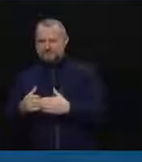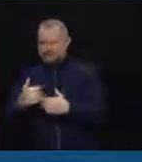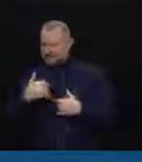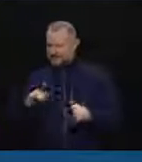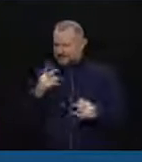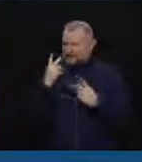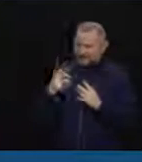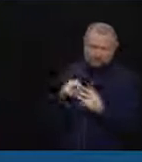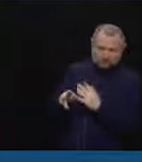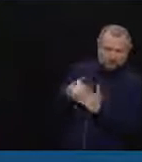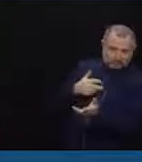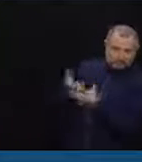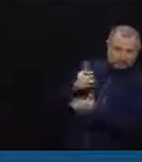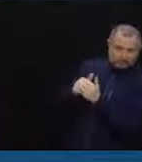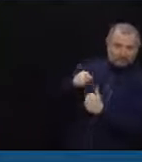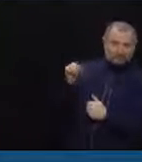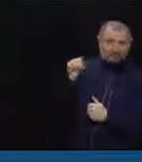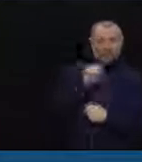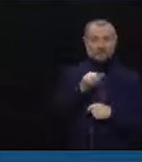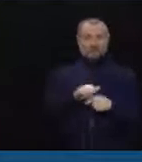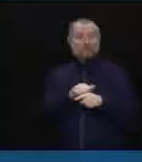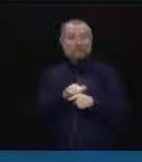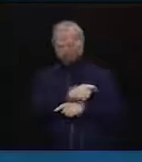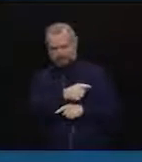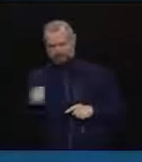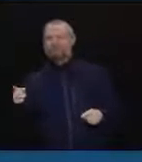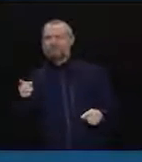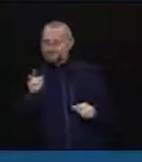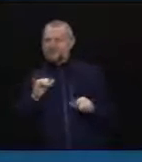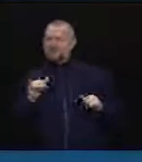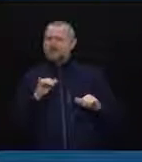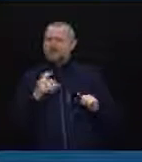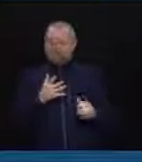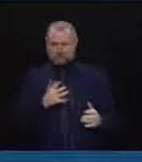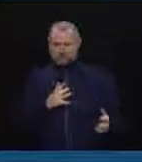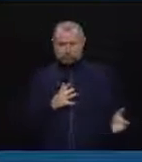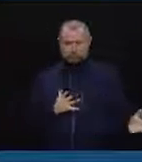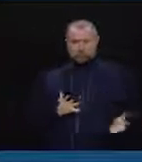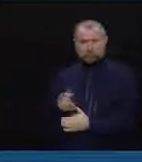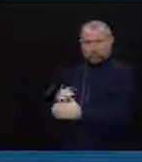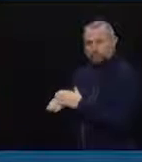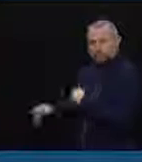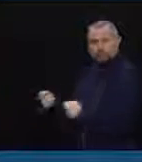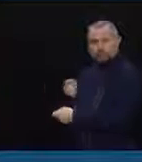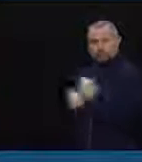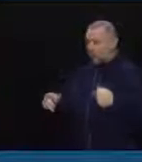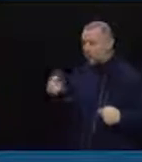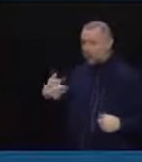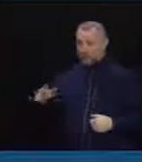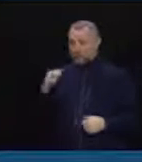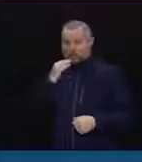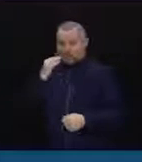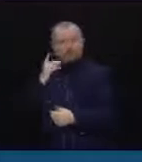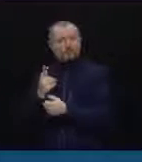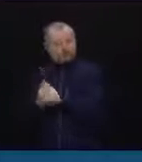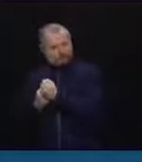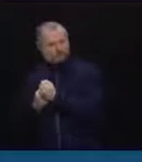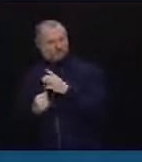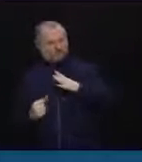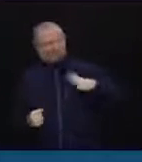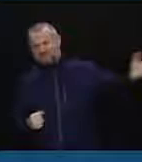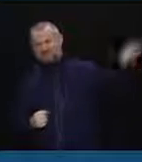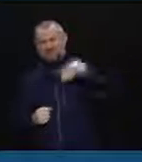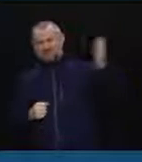hey, let's call the National Guard, we need them in our nursing homes and our hospitals to backfill and add support, and find out that very few had